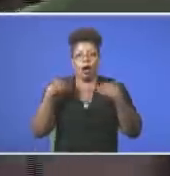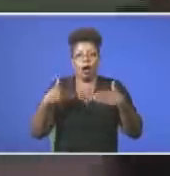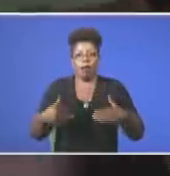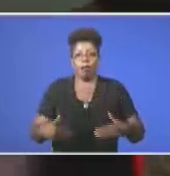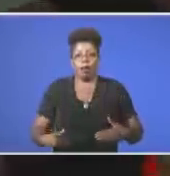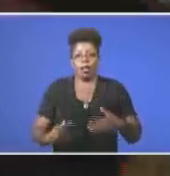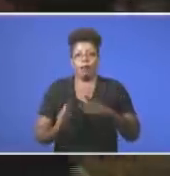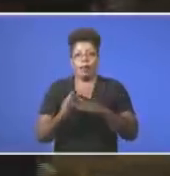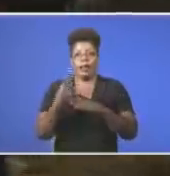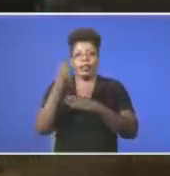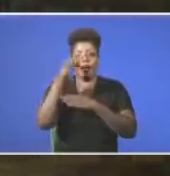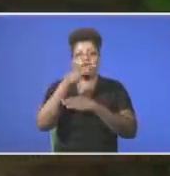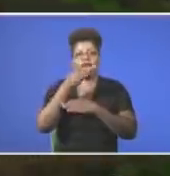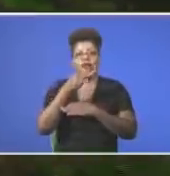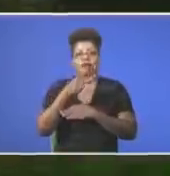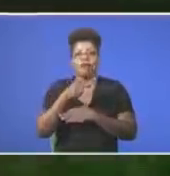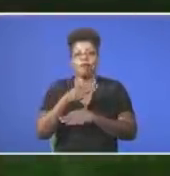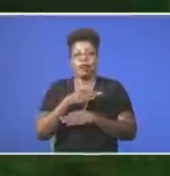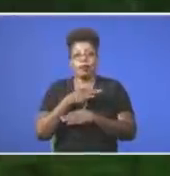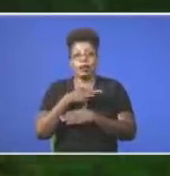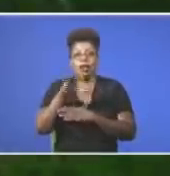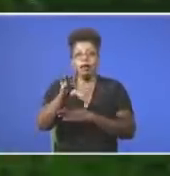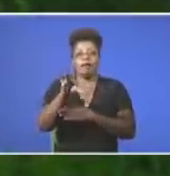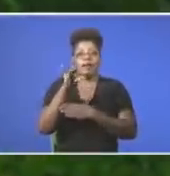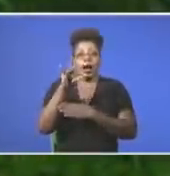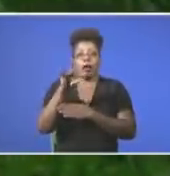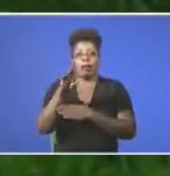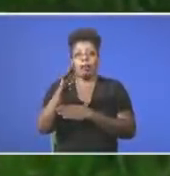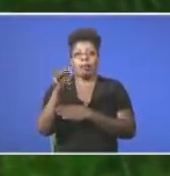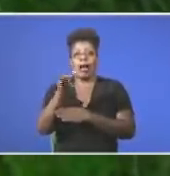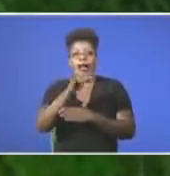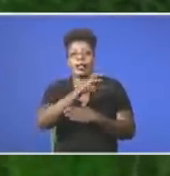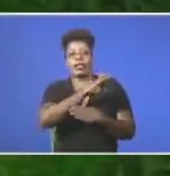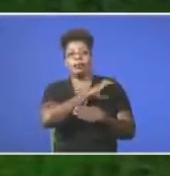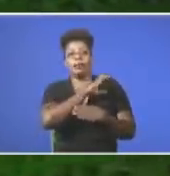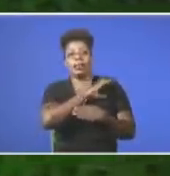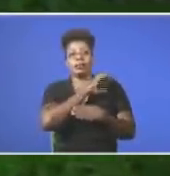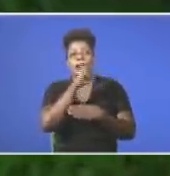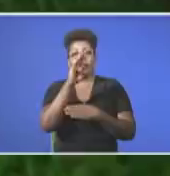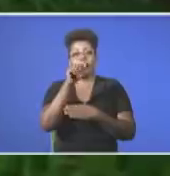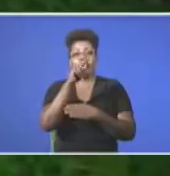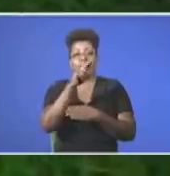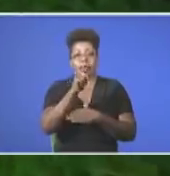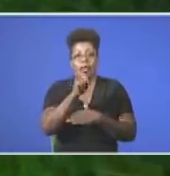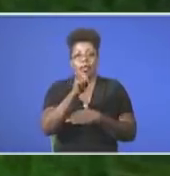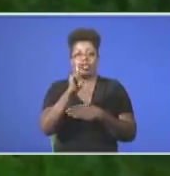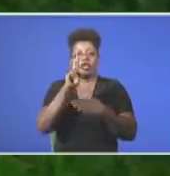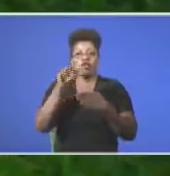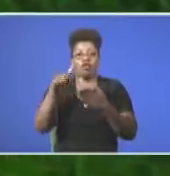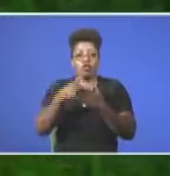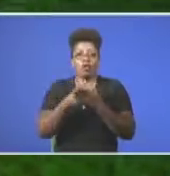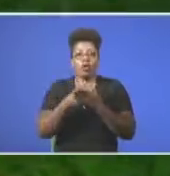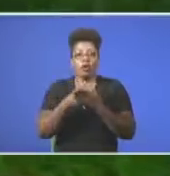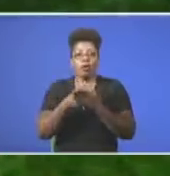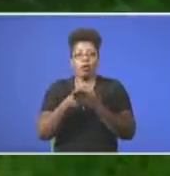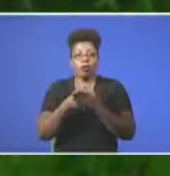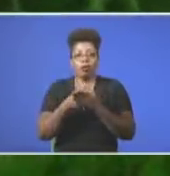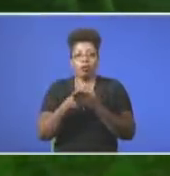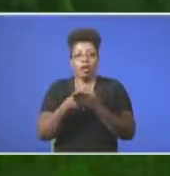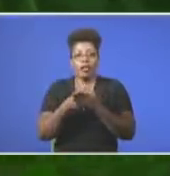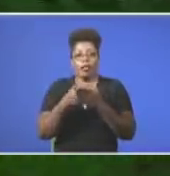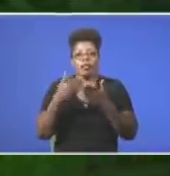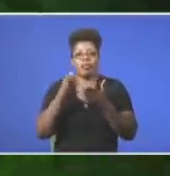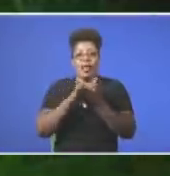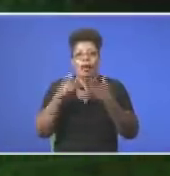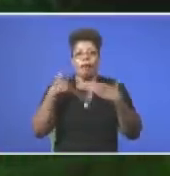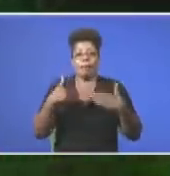appears to be a female was just found by an officer of the Bains and Grantstown Urban Renewal Branch. Now, the decomposed body